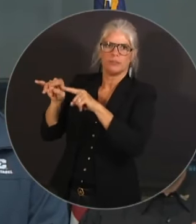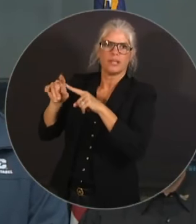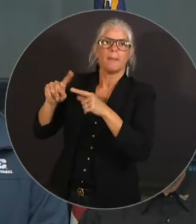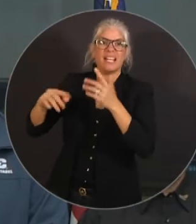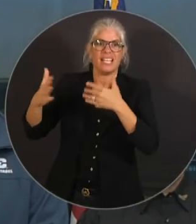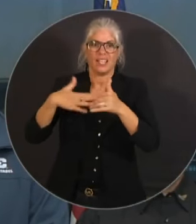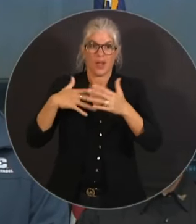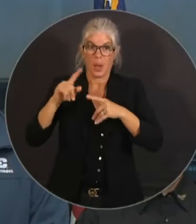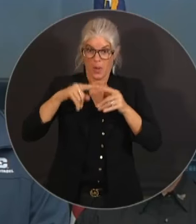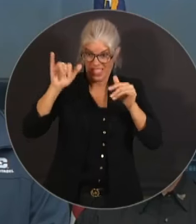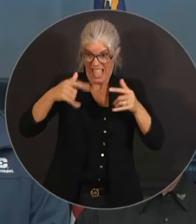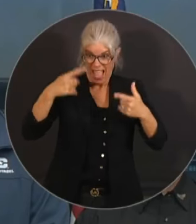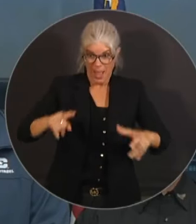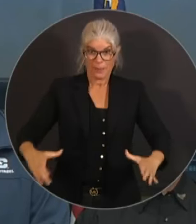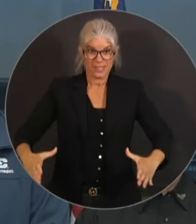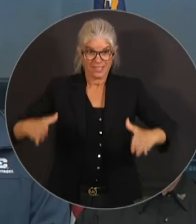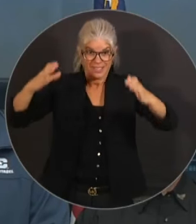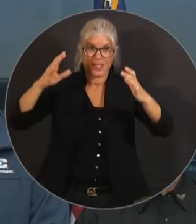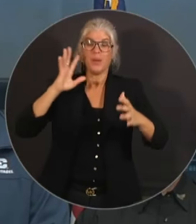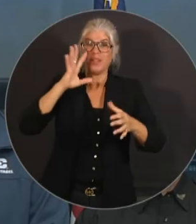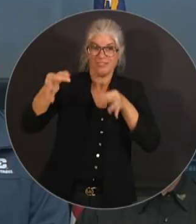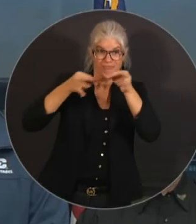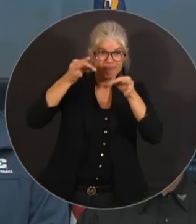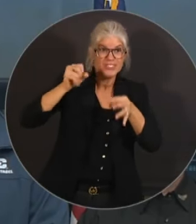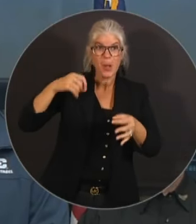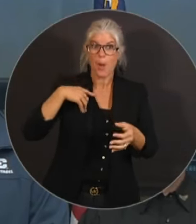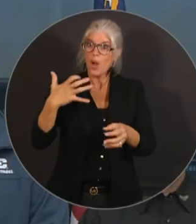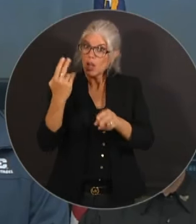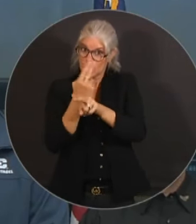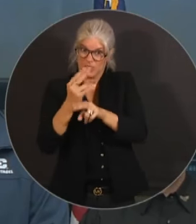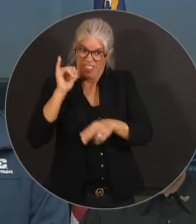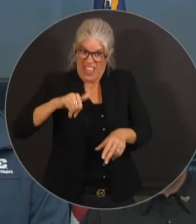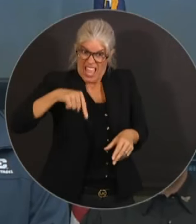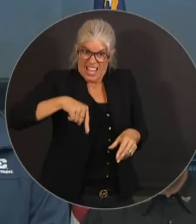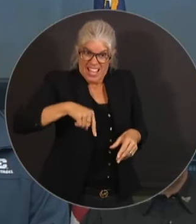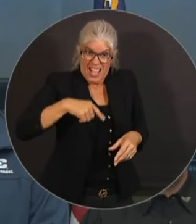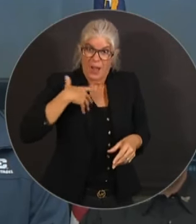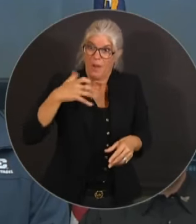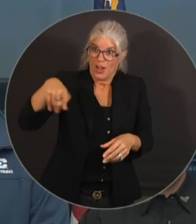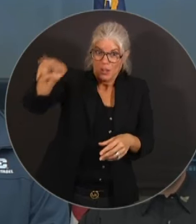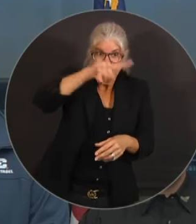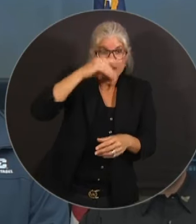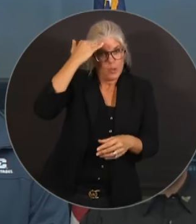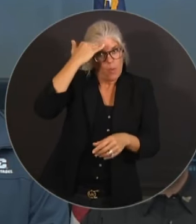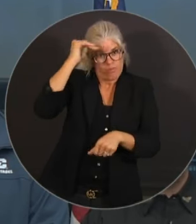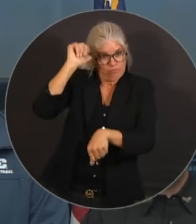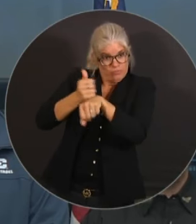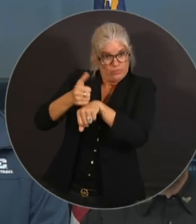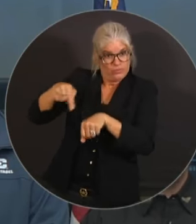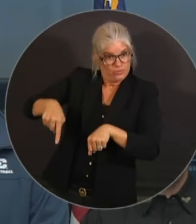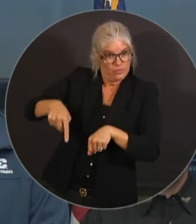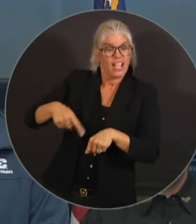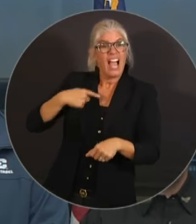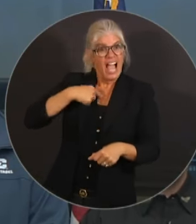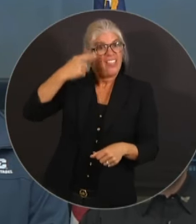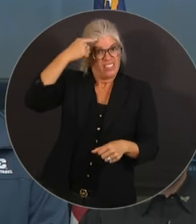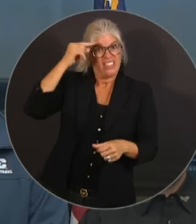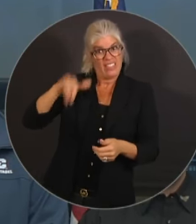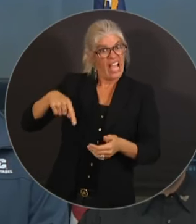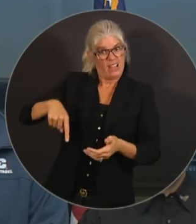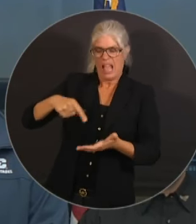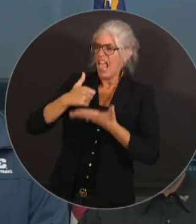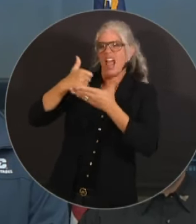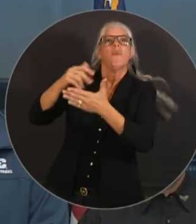happens, if it does, we'll announce that. So we want to use these. We want them to be put into practice. They did help against the surge in